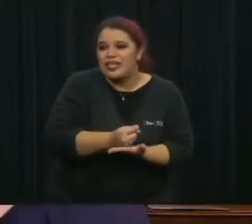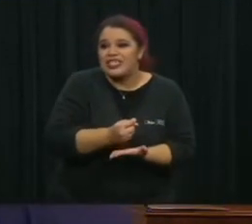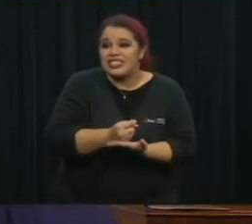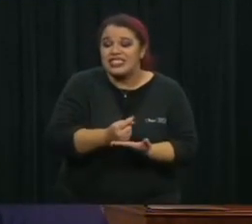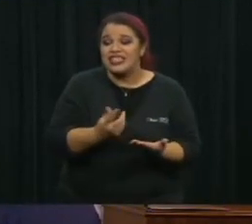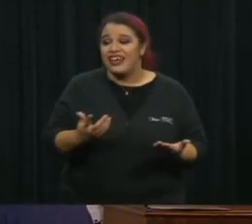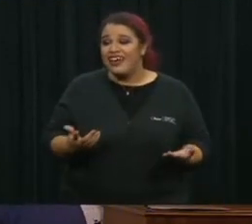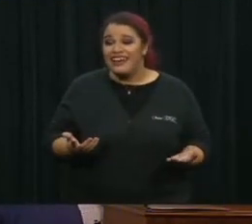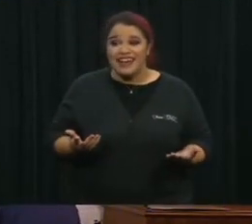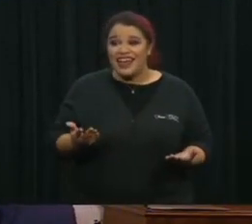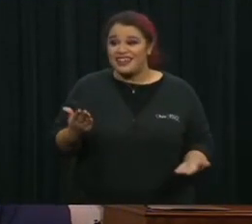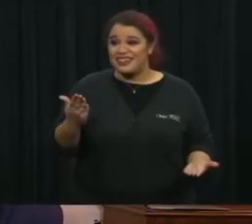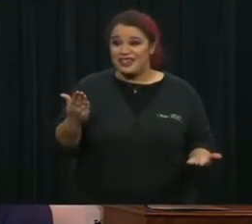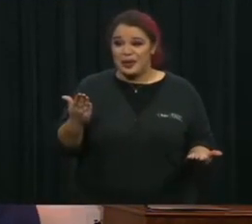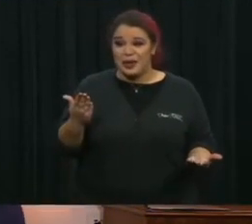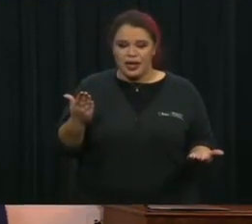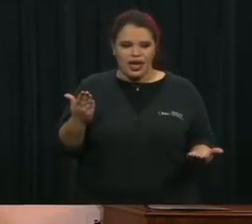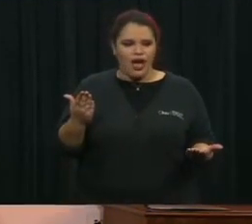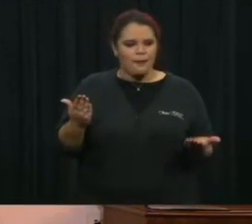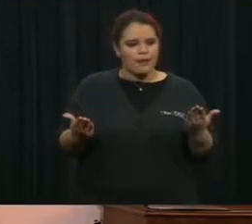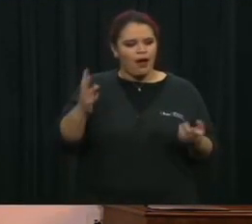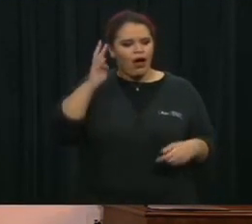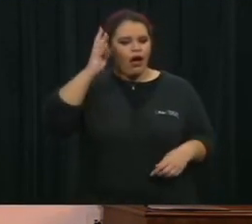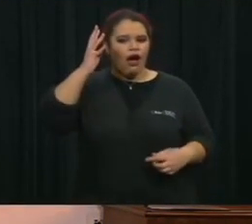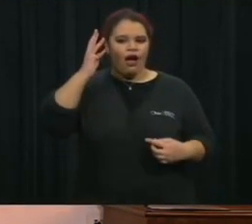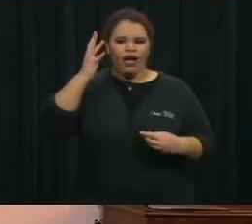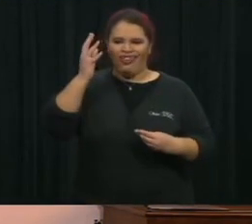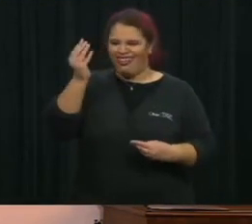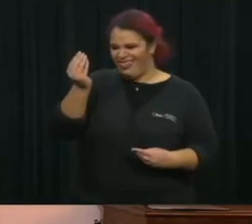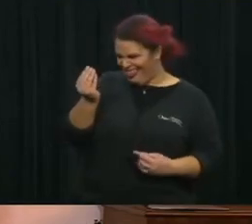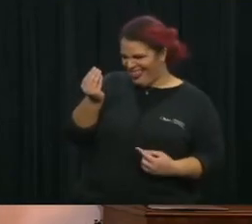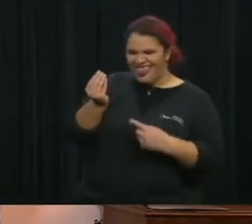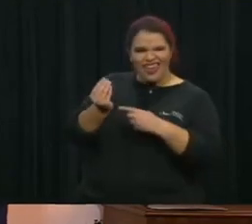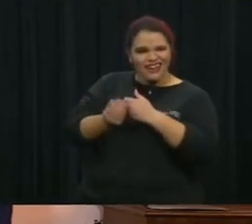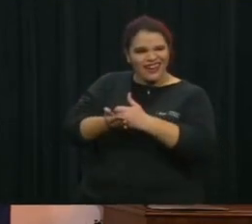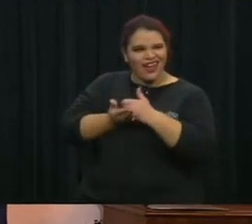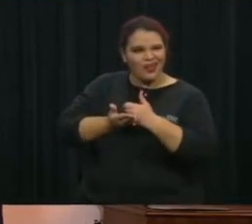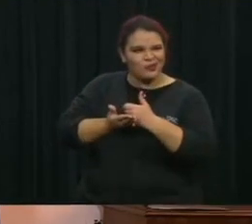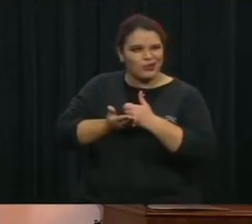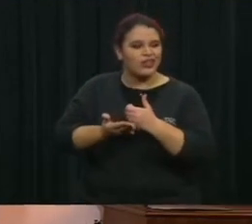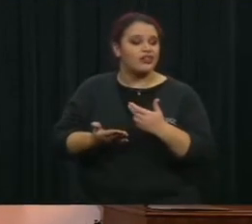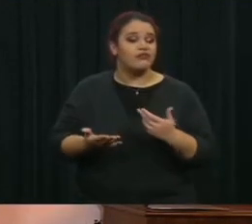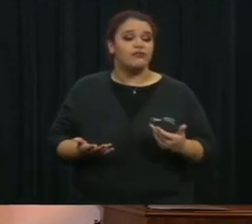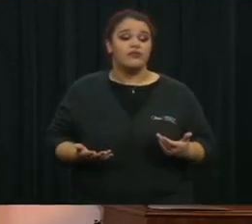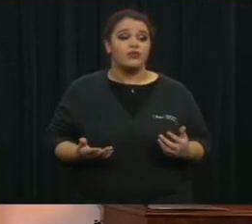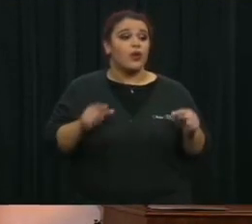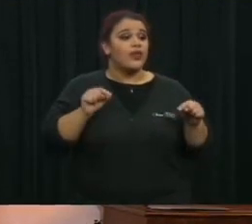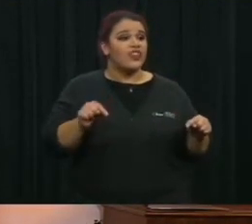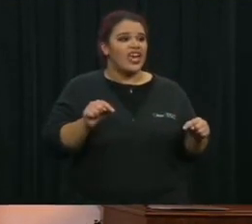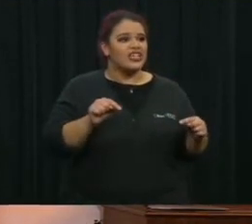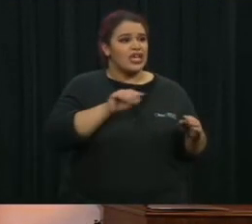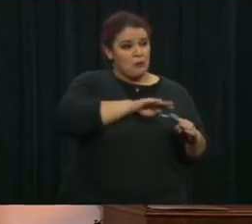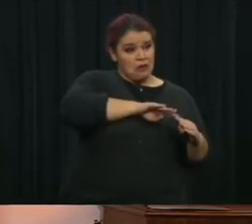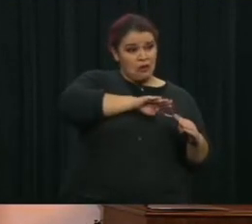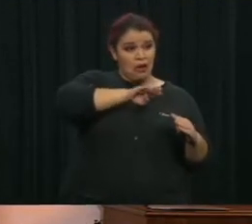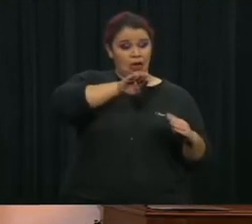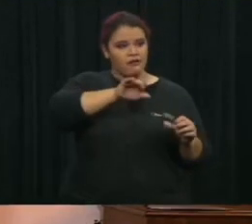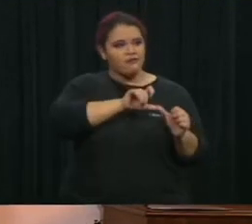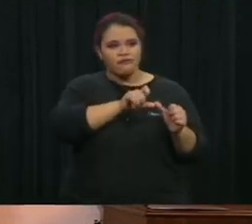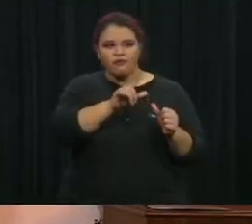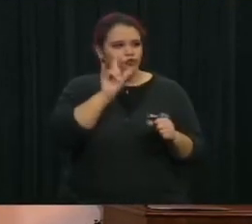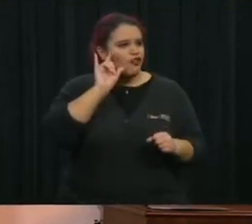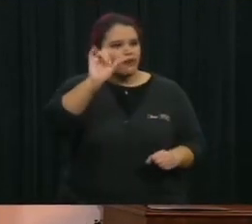later, some things that might help us. So I want people to know this isn't forever, but it is shocking, even to me and